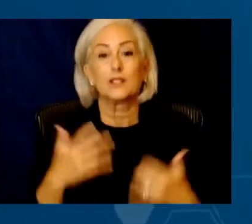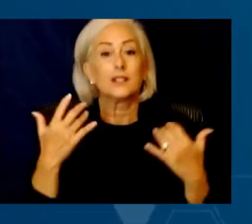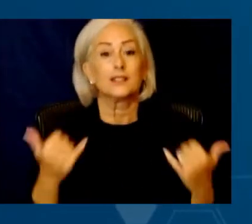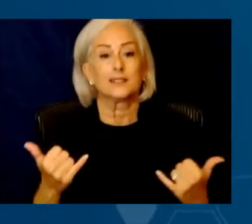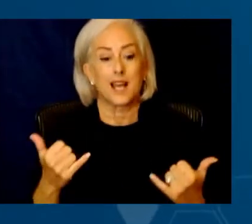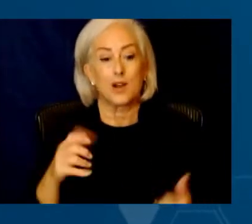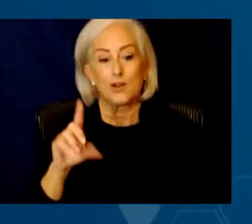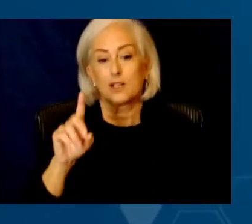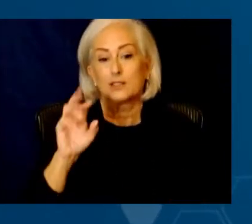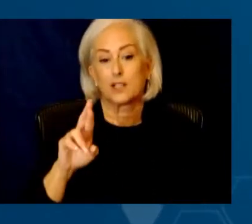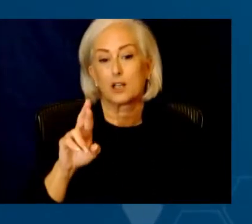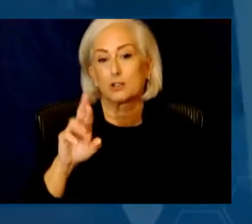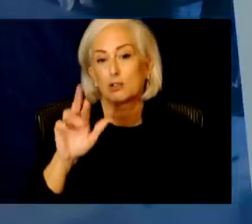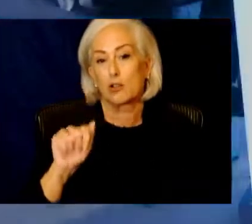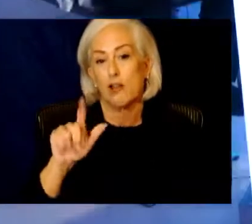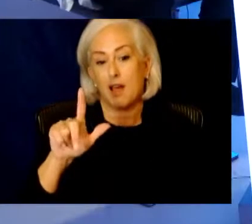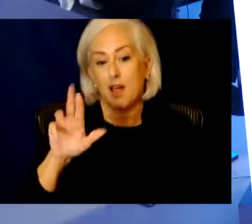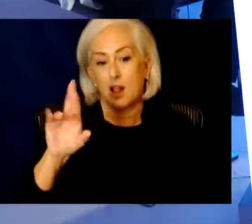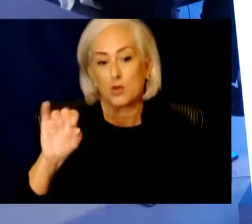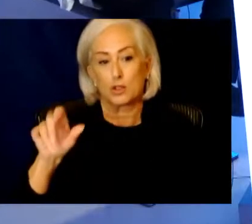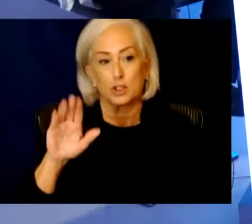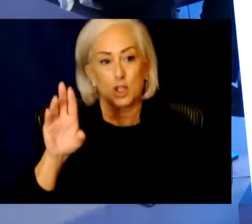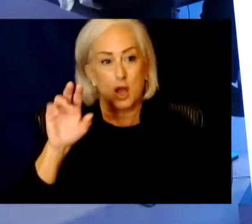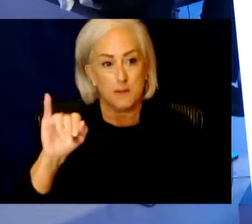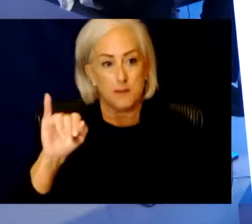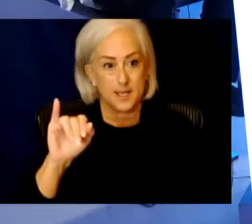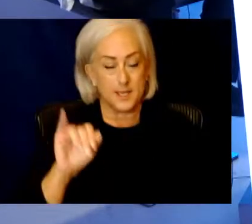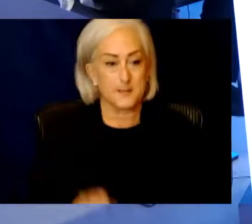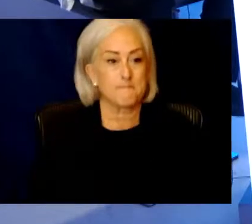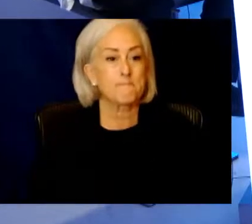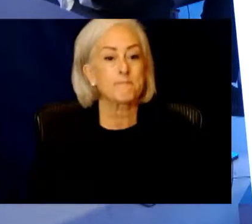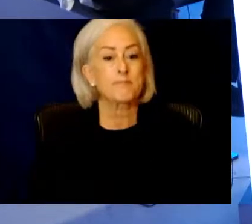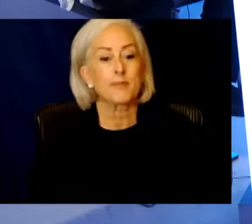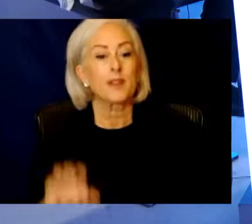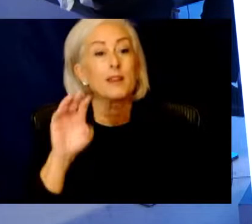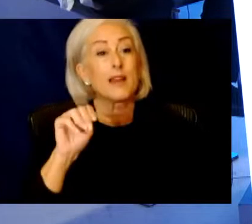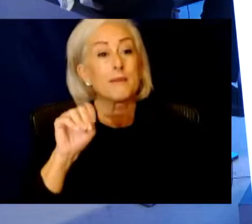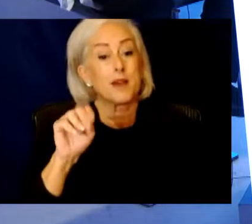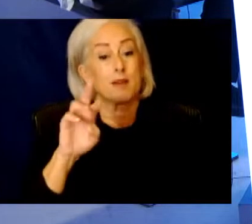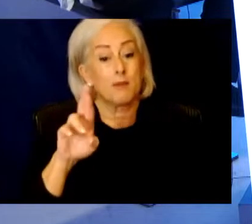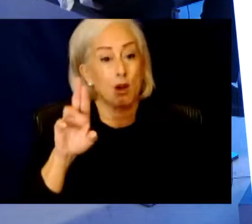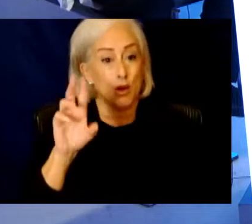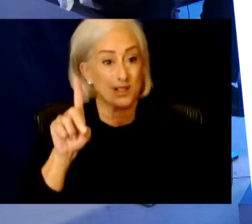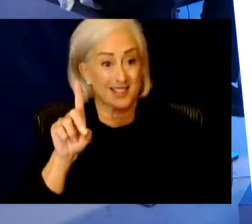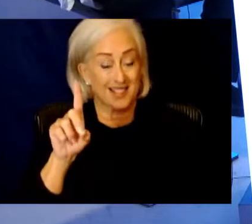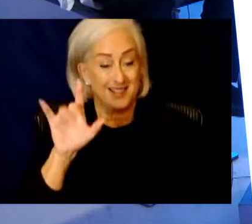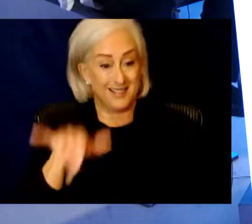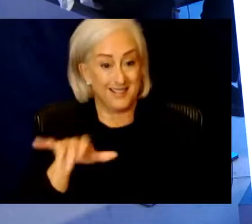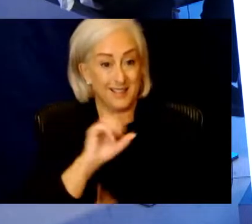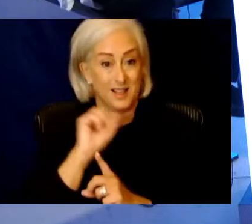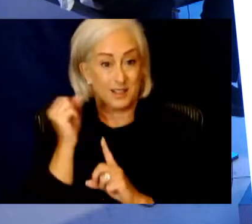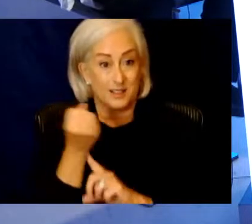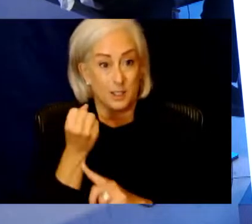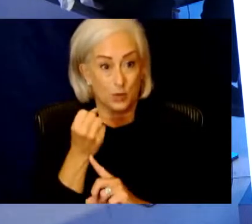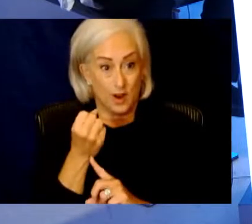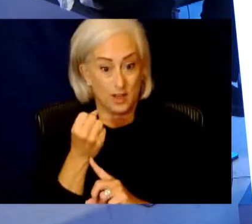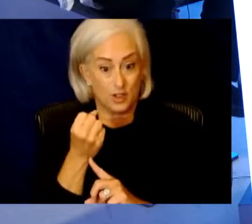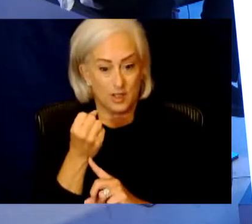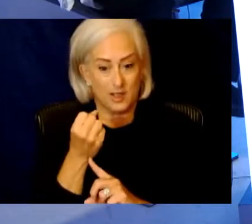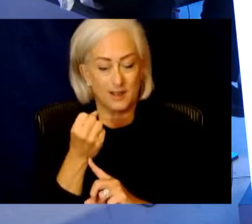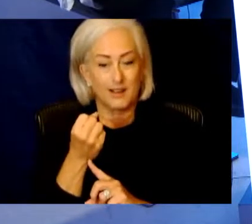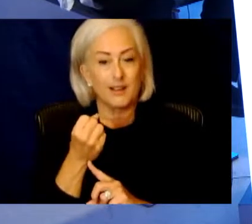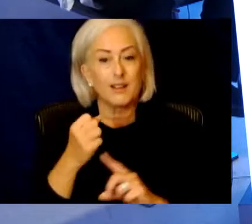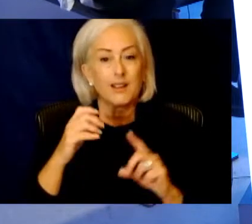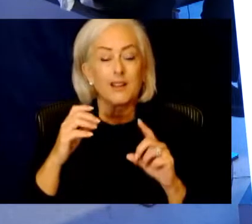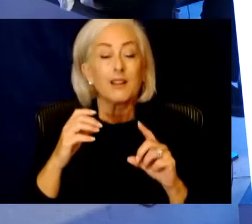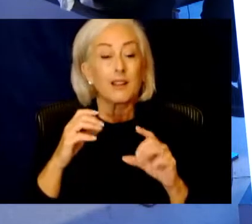help explain that. So regarding mismatch repair deficiency, it's a condition where there's an abnormality or a mutation in